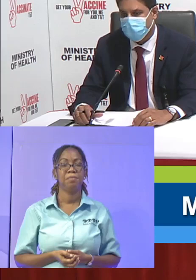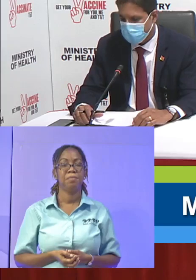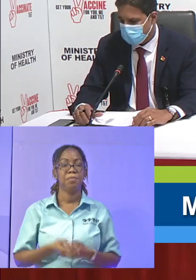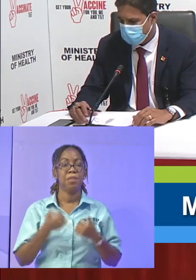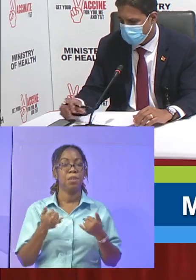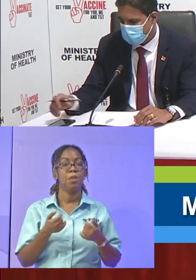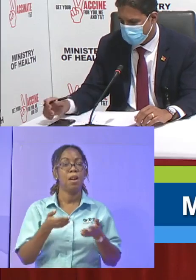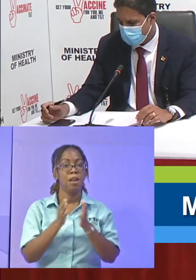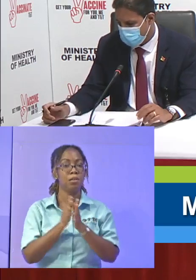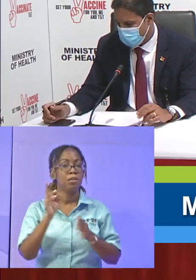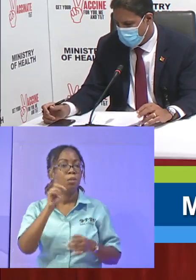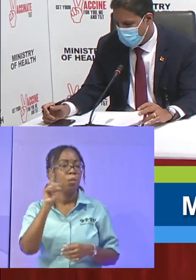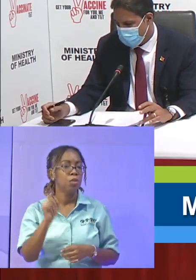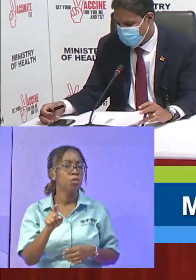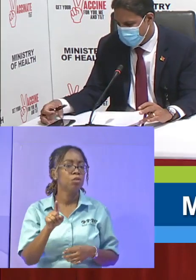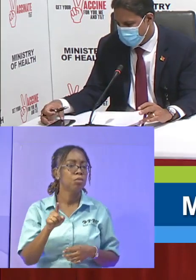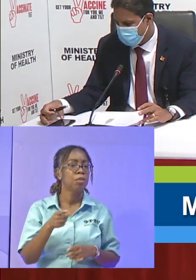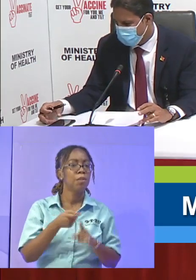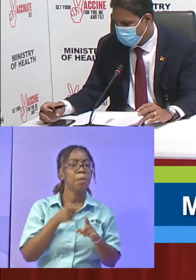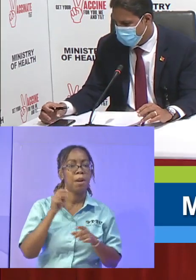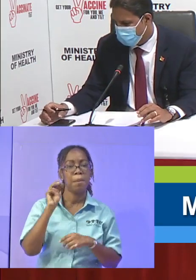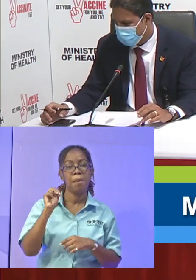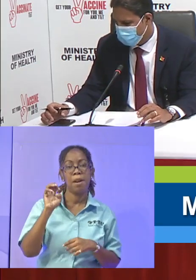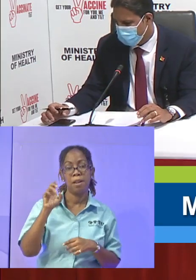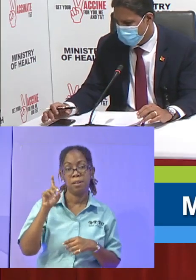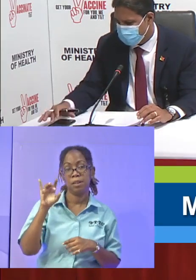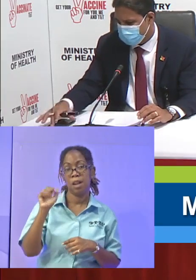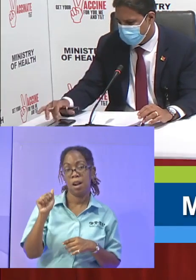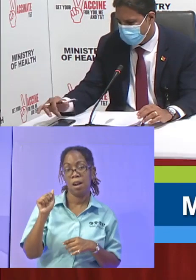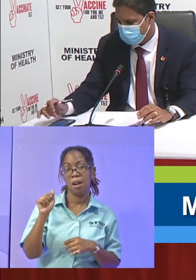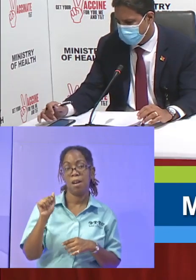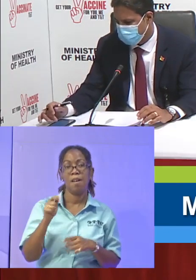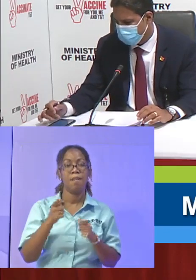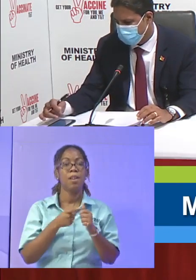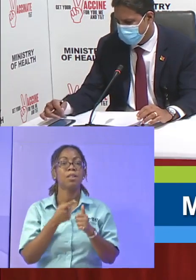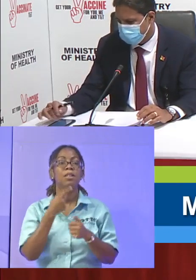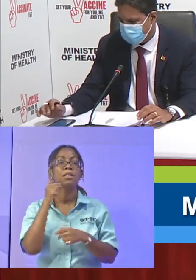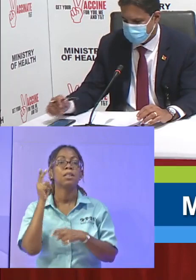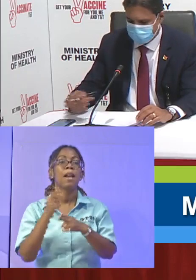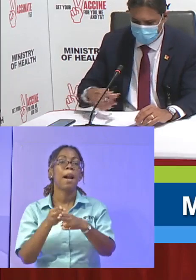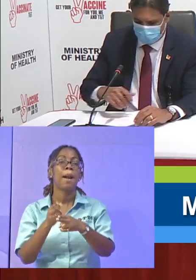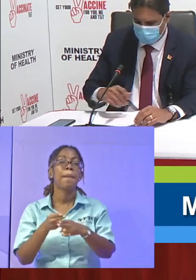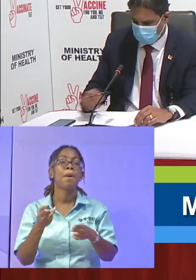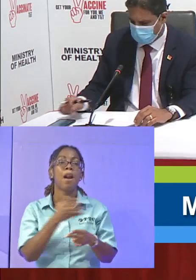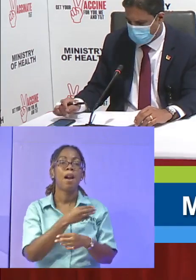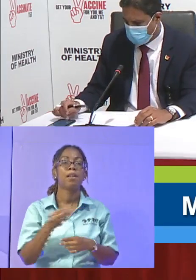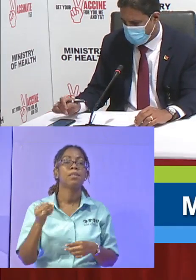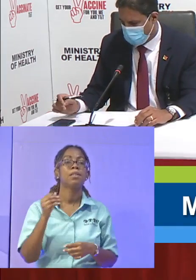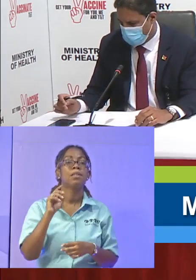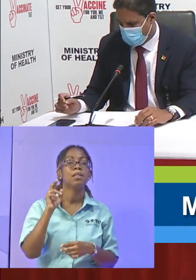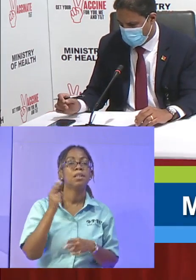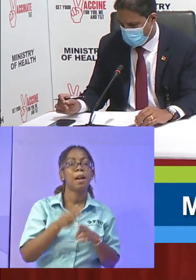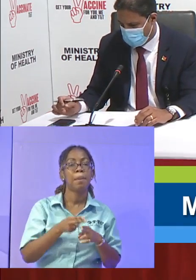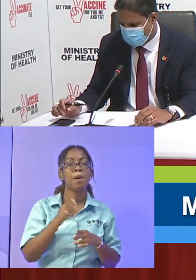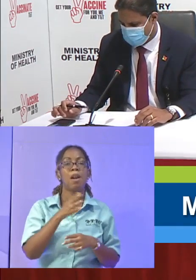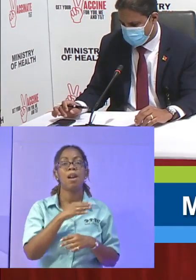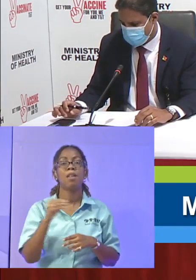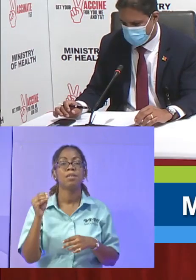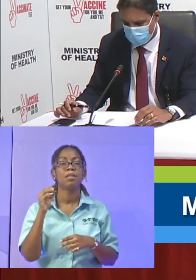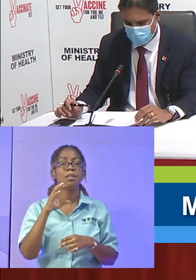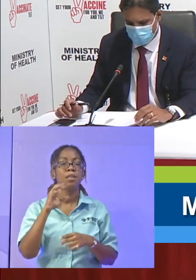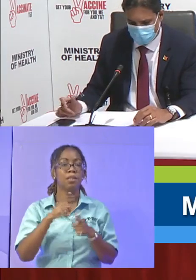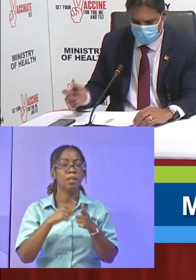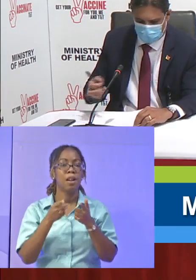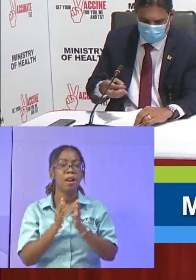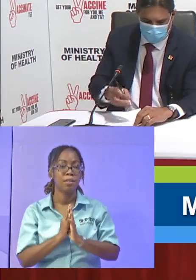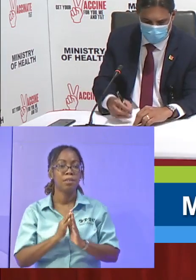to the panel. Media representatives, please state your name and the name of your media house before posing your questions. You'll